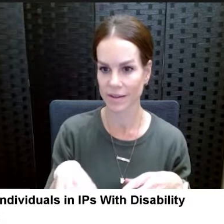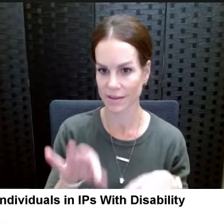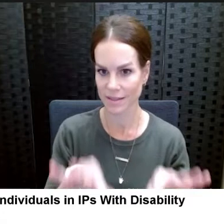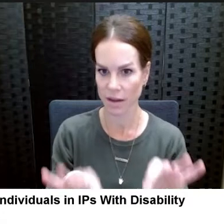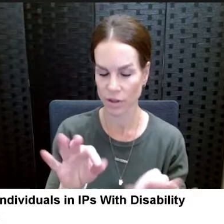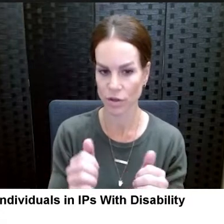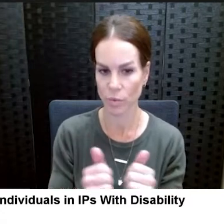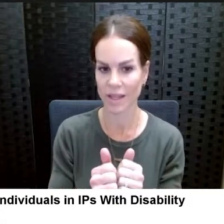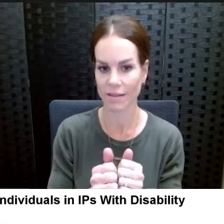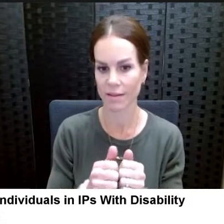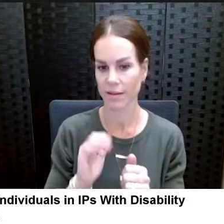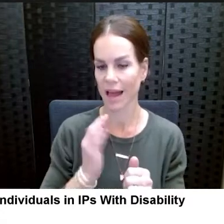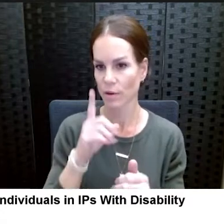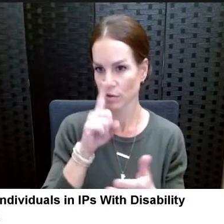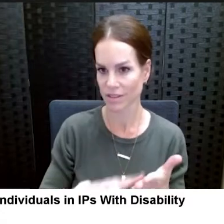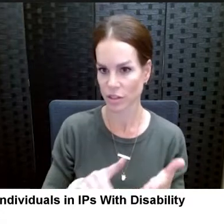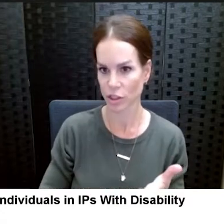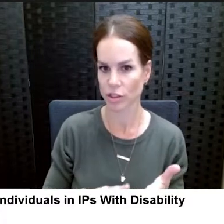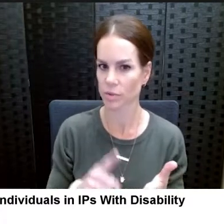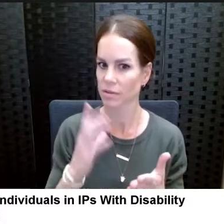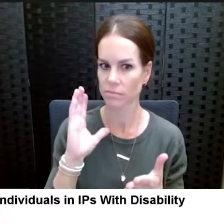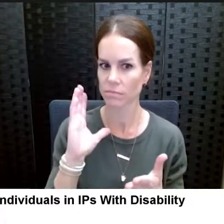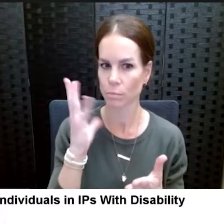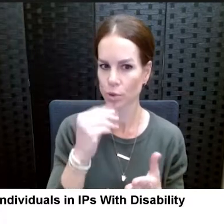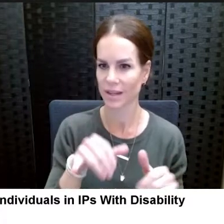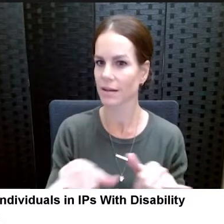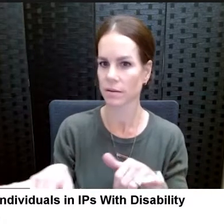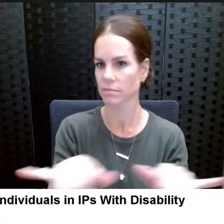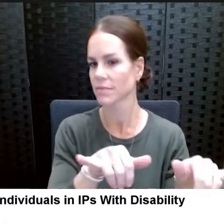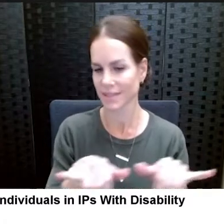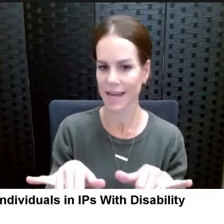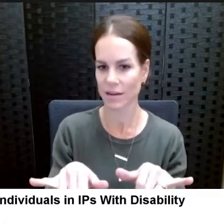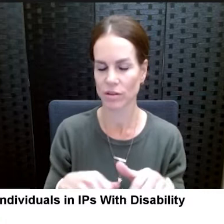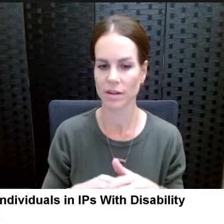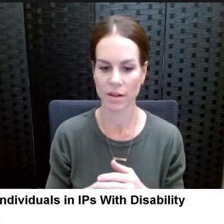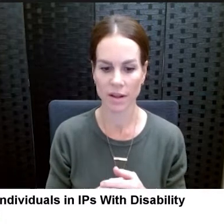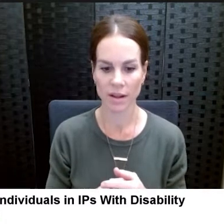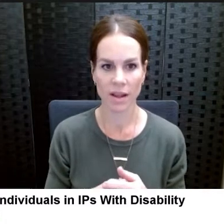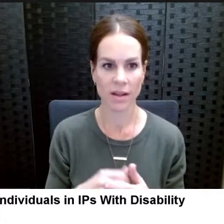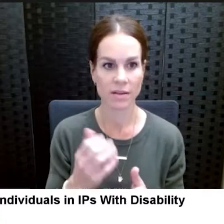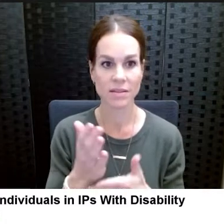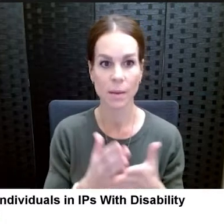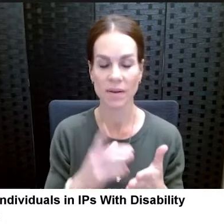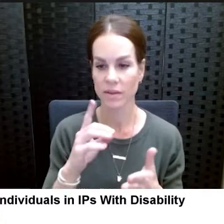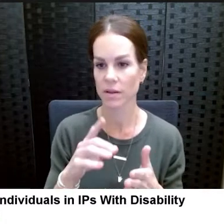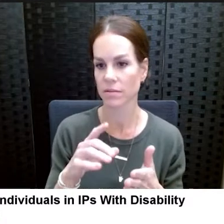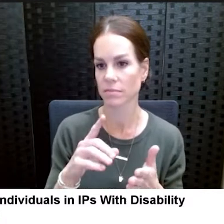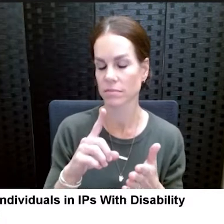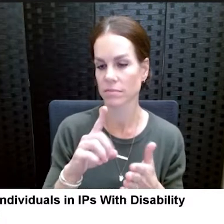And so the results that we found with our research were pretty standard.